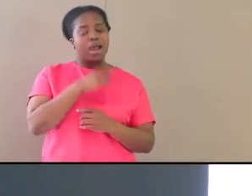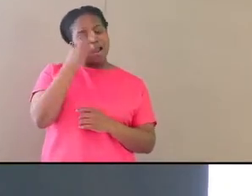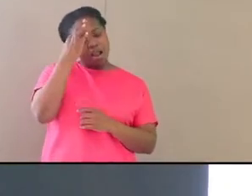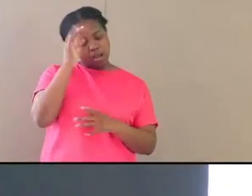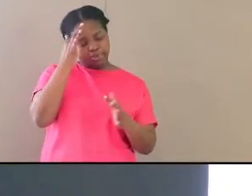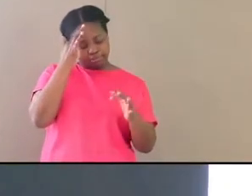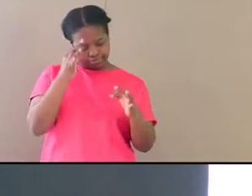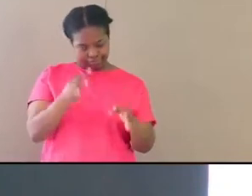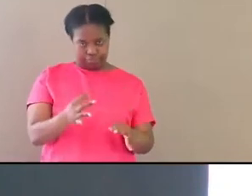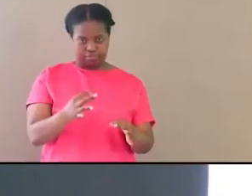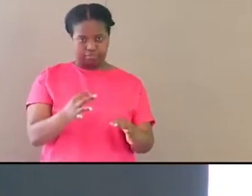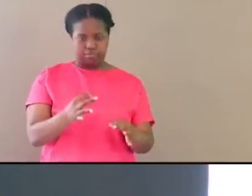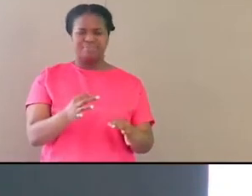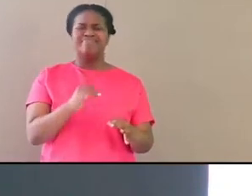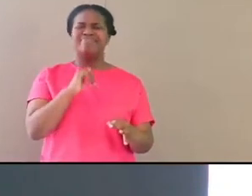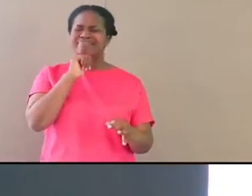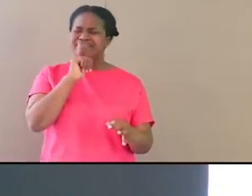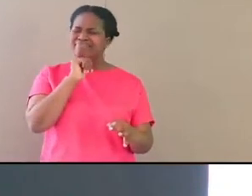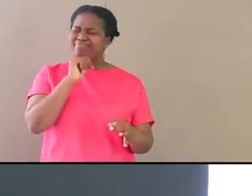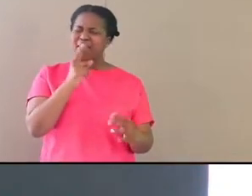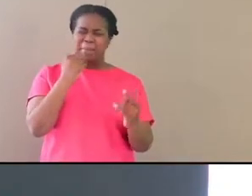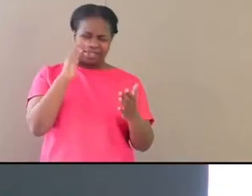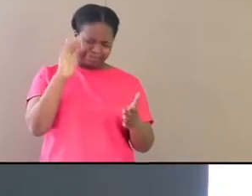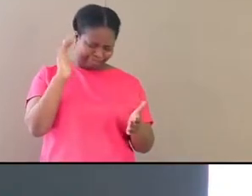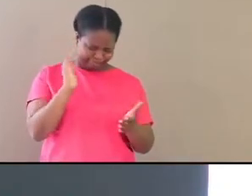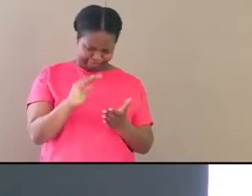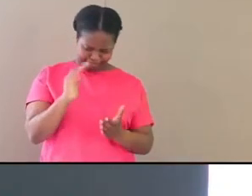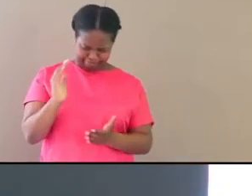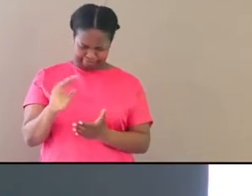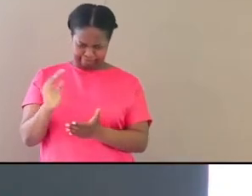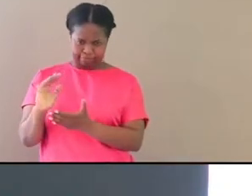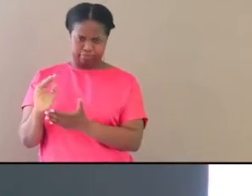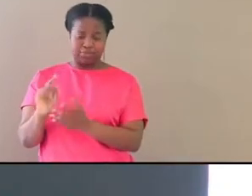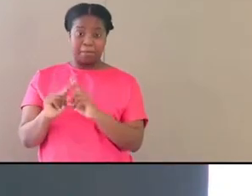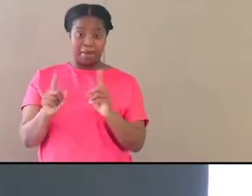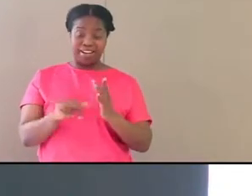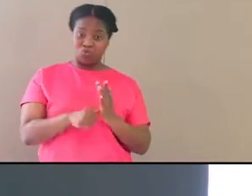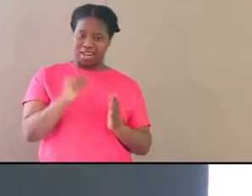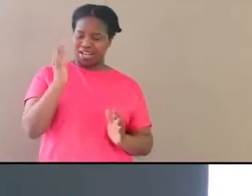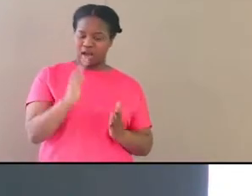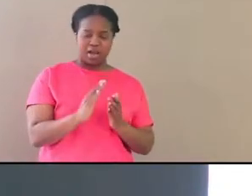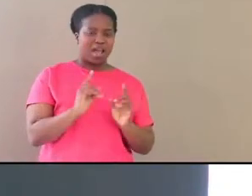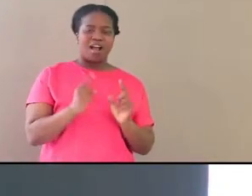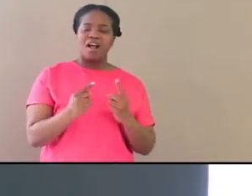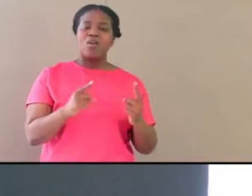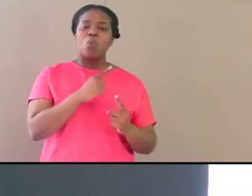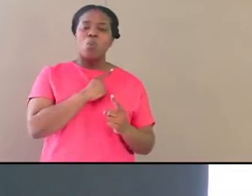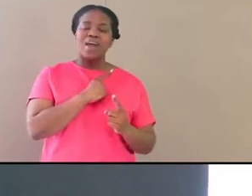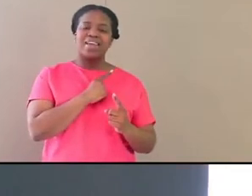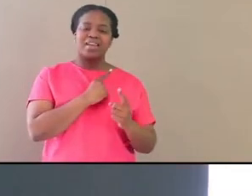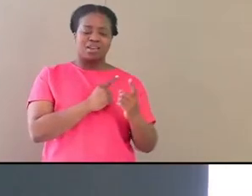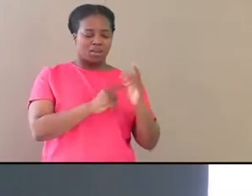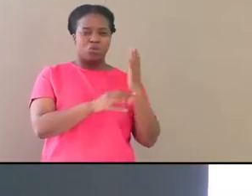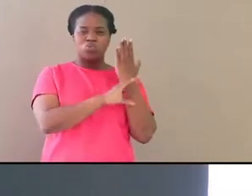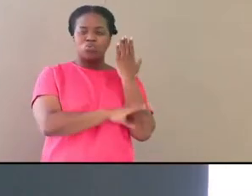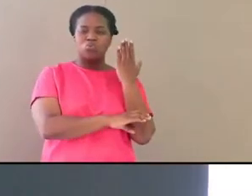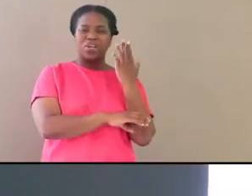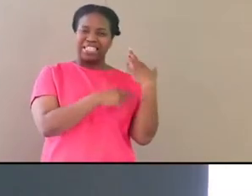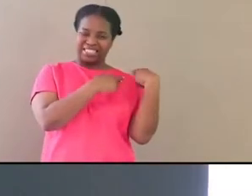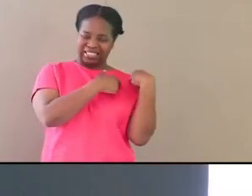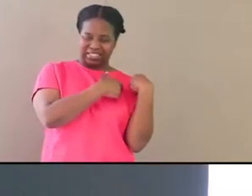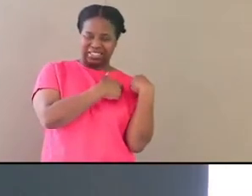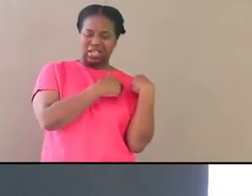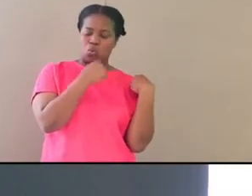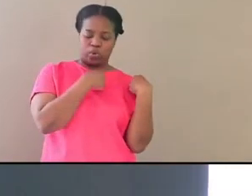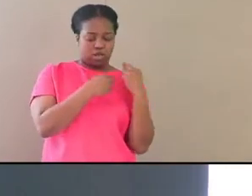has decided that even with the budget cuts, you'll never cut grants. It's a constitutional responsibility that we've